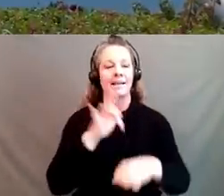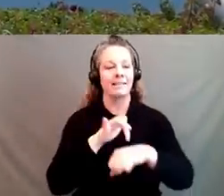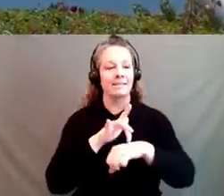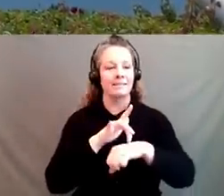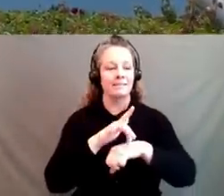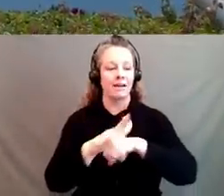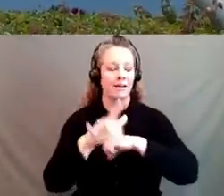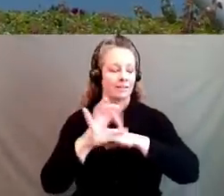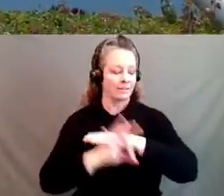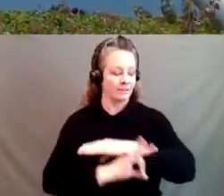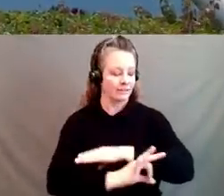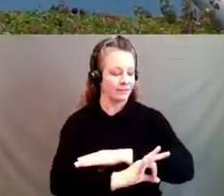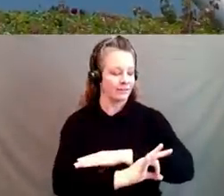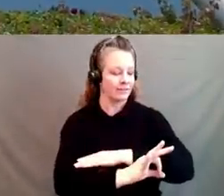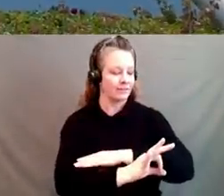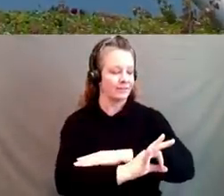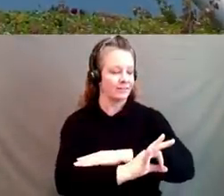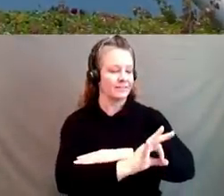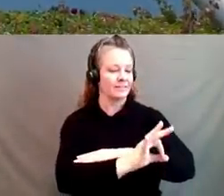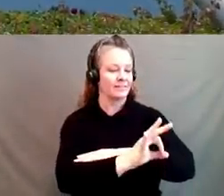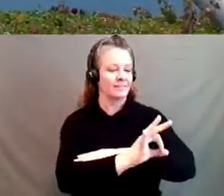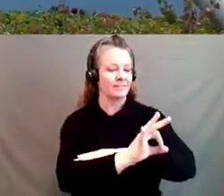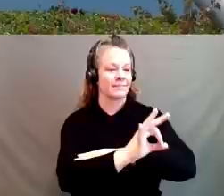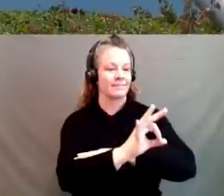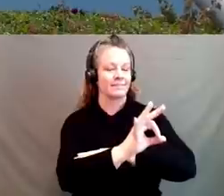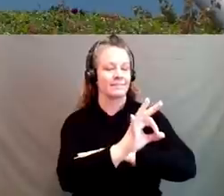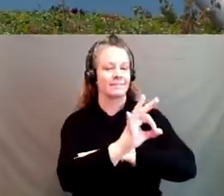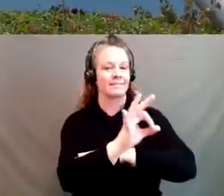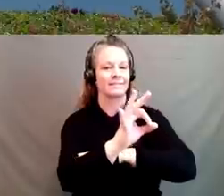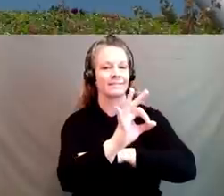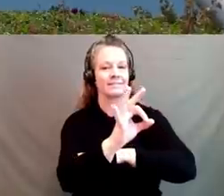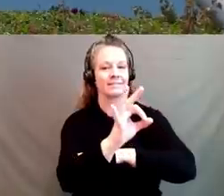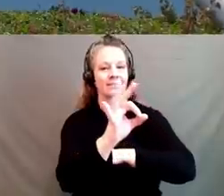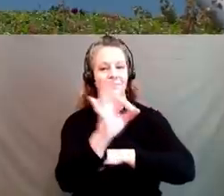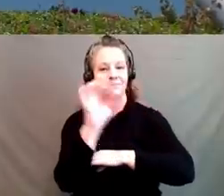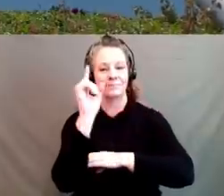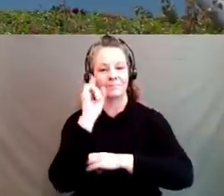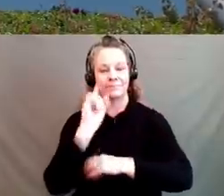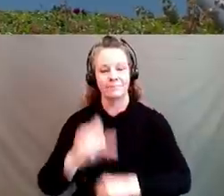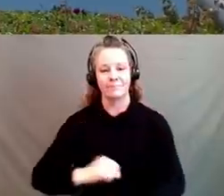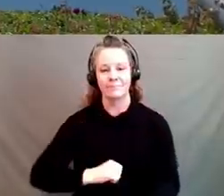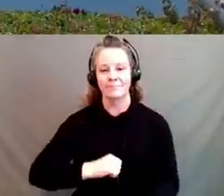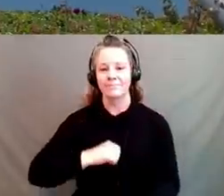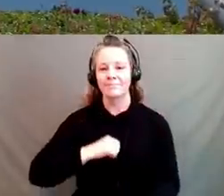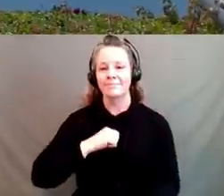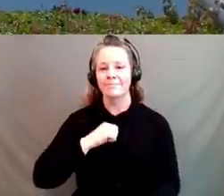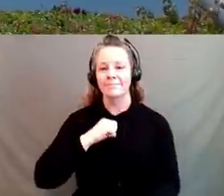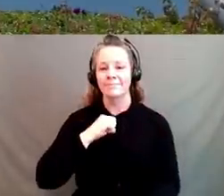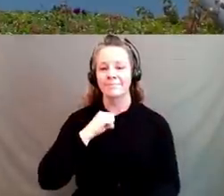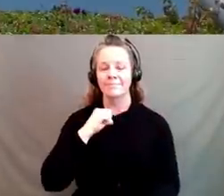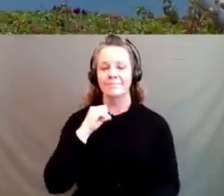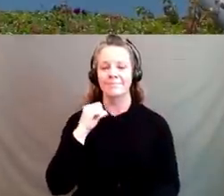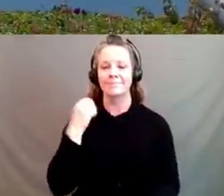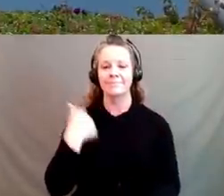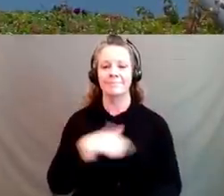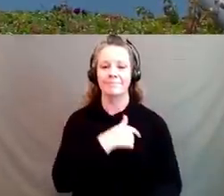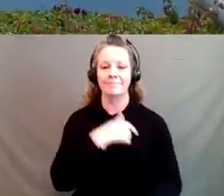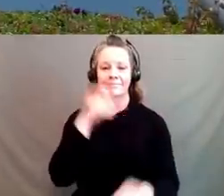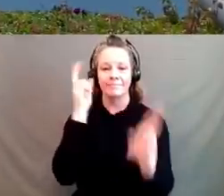by the dawn's early light what so proudly